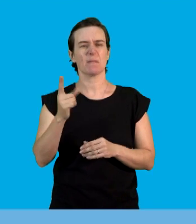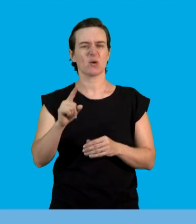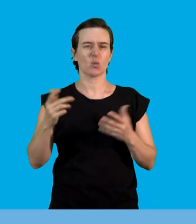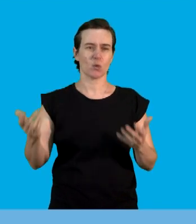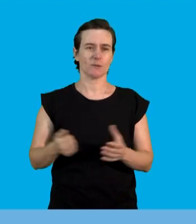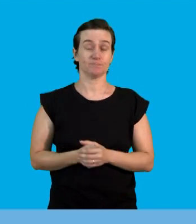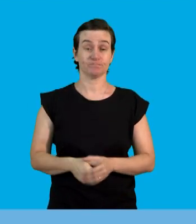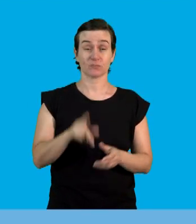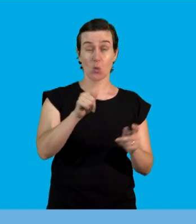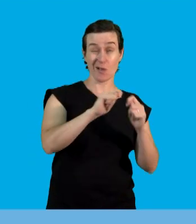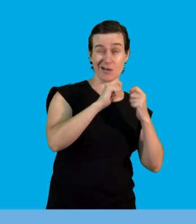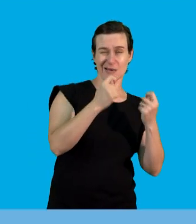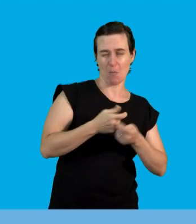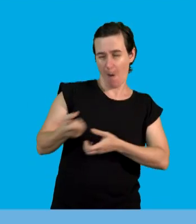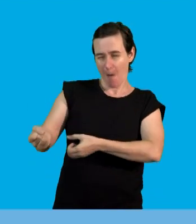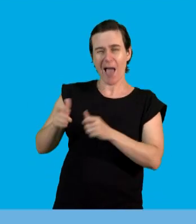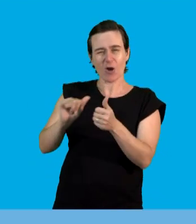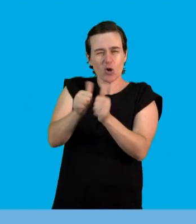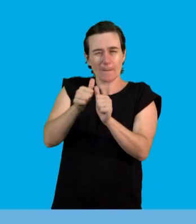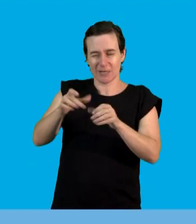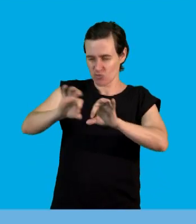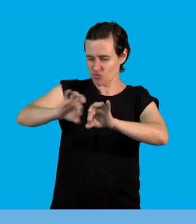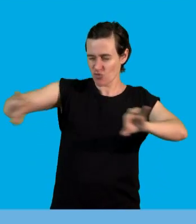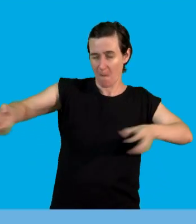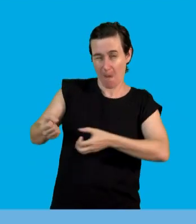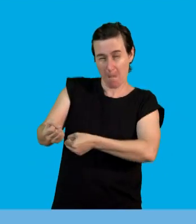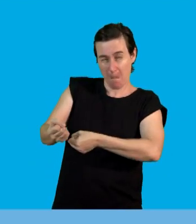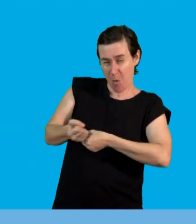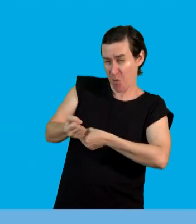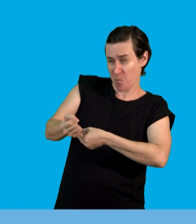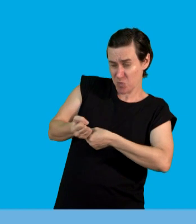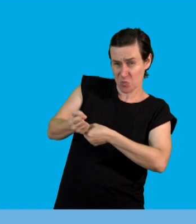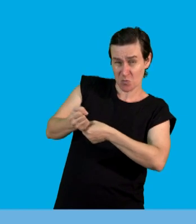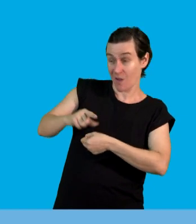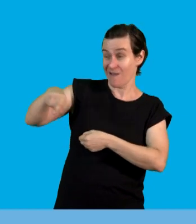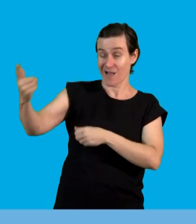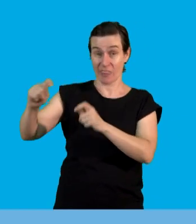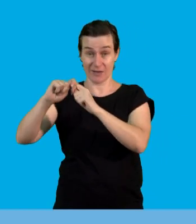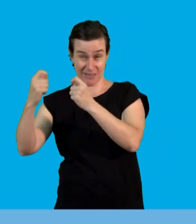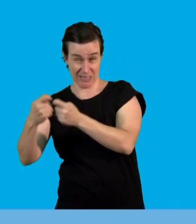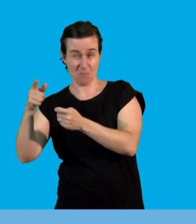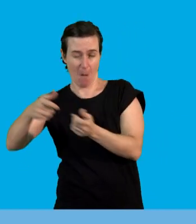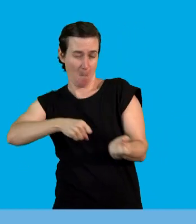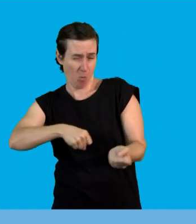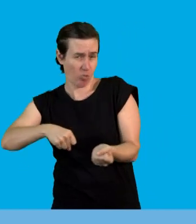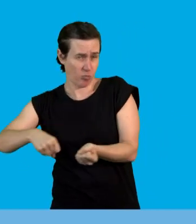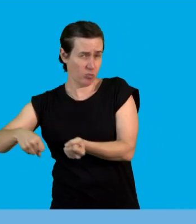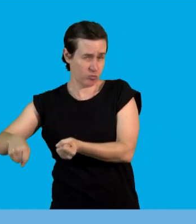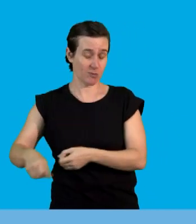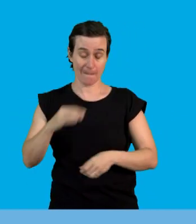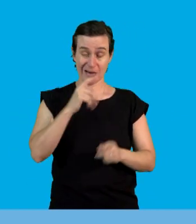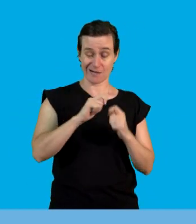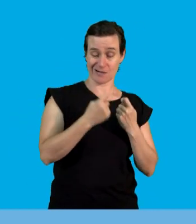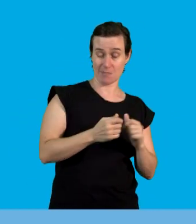tug-of-war competition exerts a larger pull force on the rope than the other. So we have two teams, Team A and